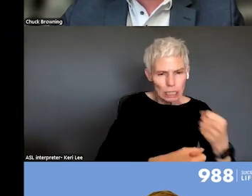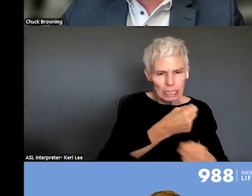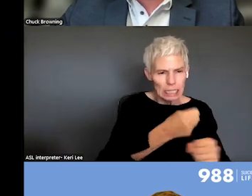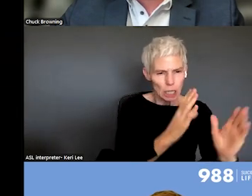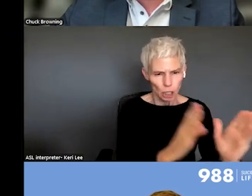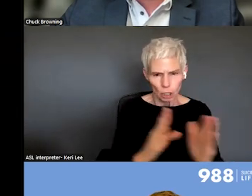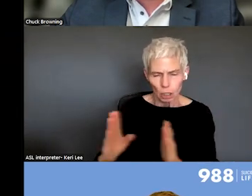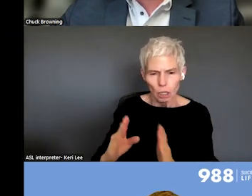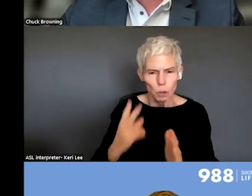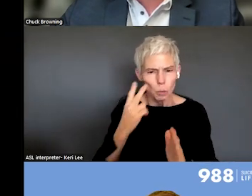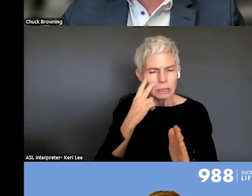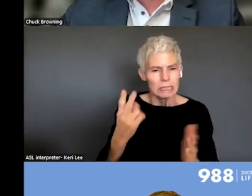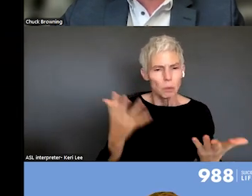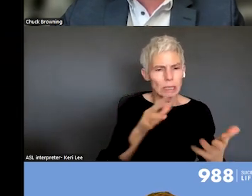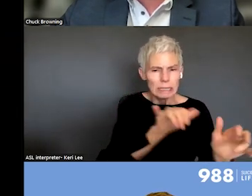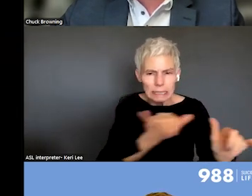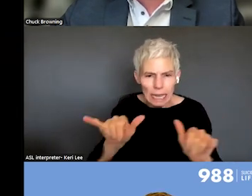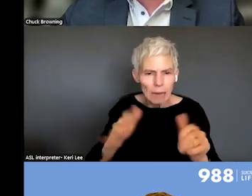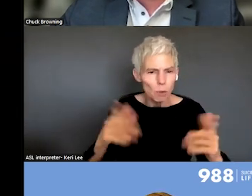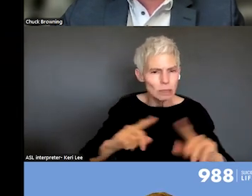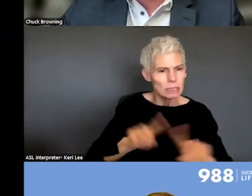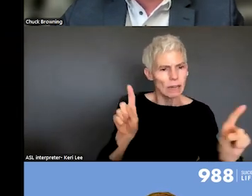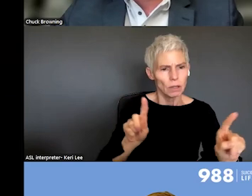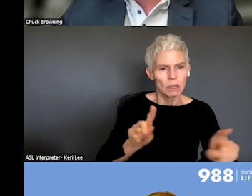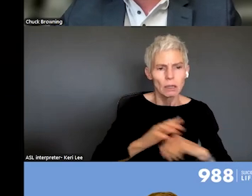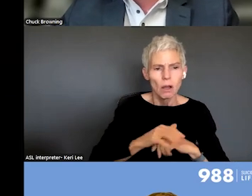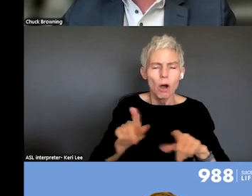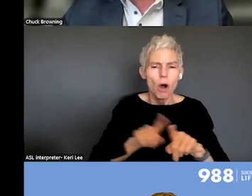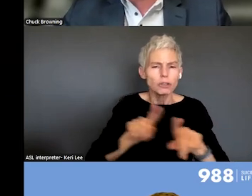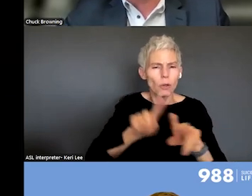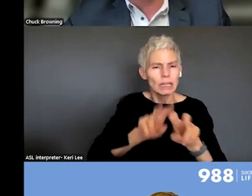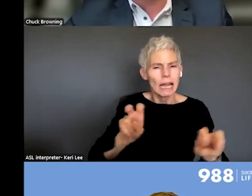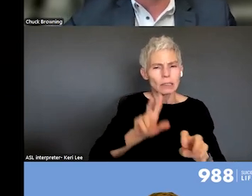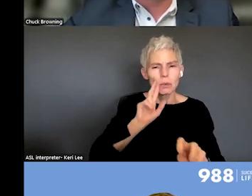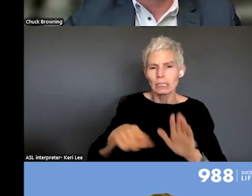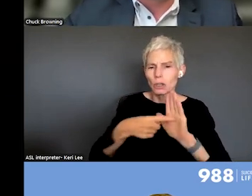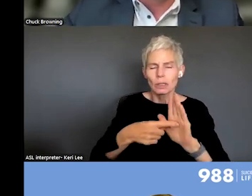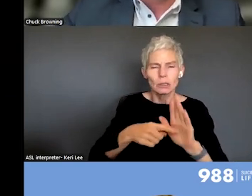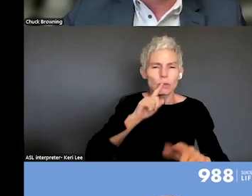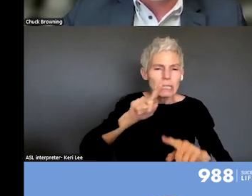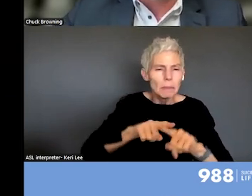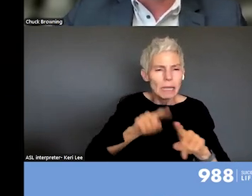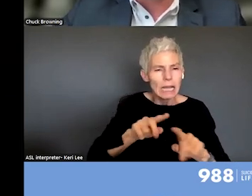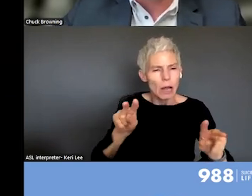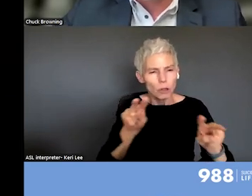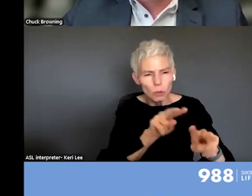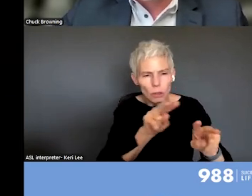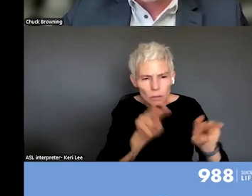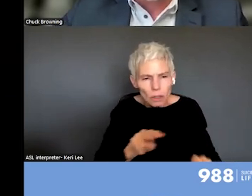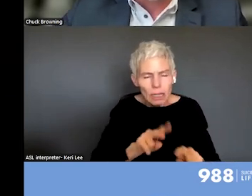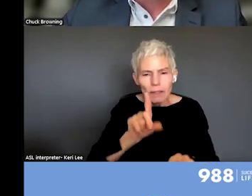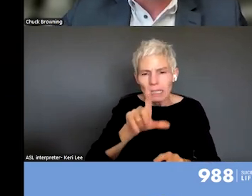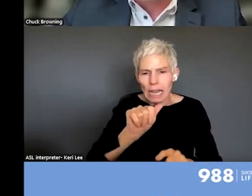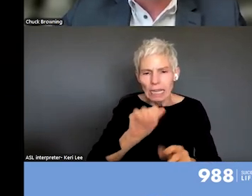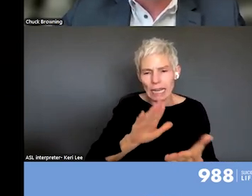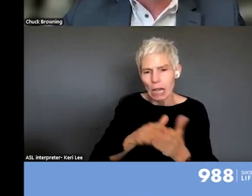analysis, sometimes you'll see variance from what this is showing as well. So all depends on how you look at the data and how you frame it. Yeah, it's really interesting. All